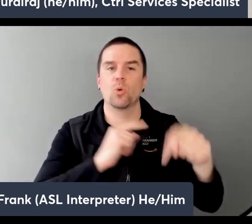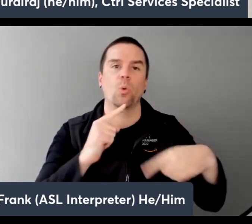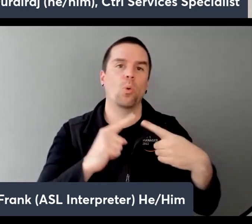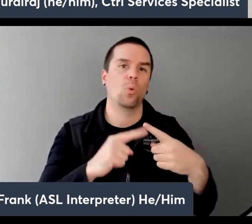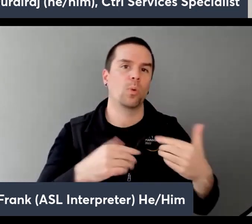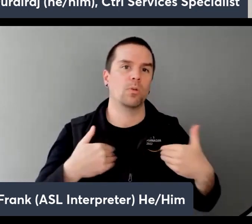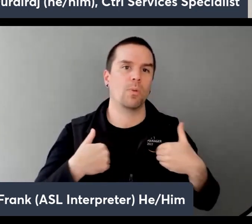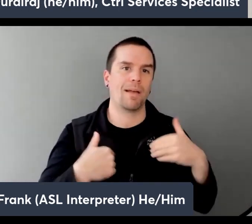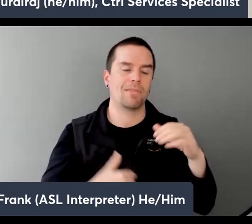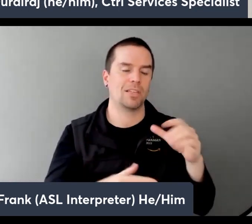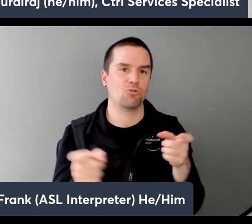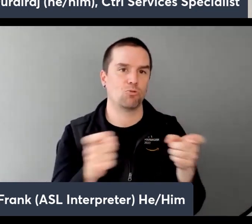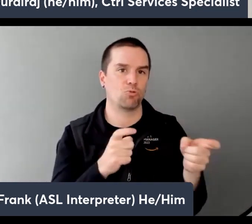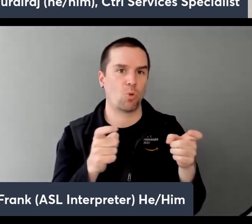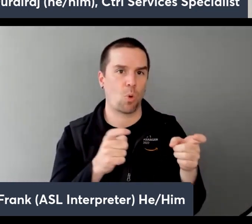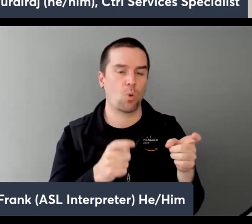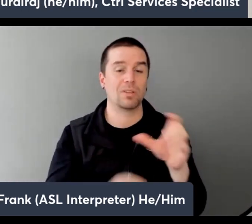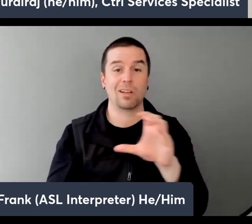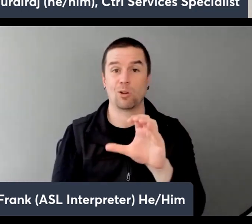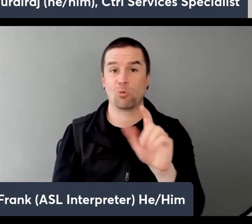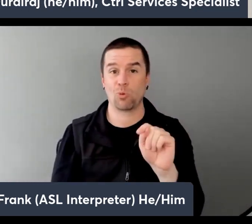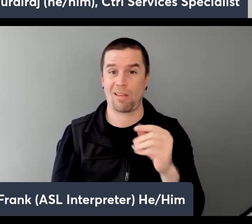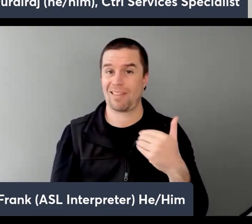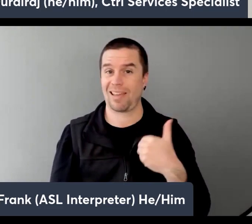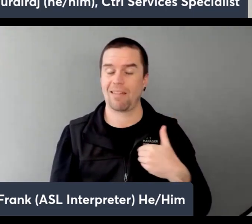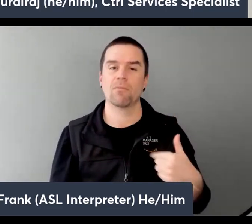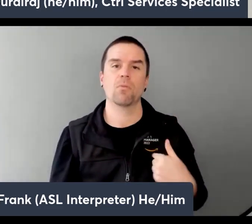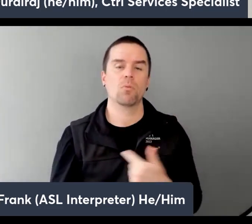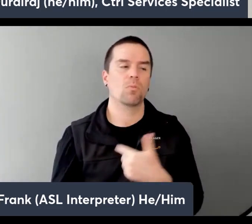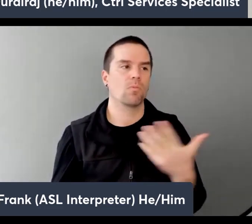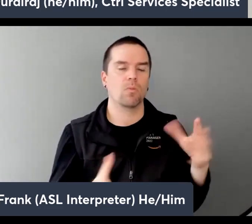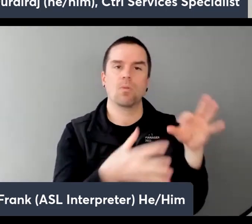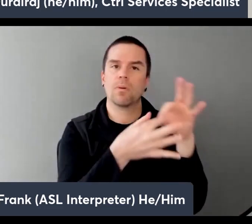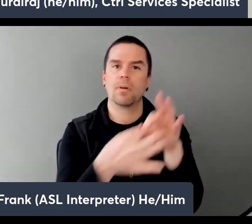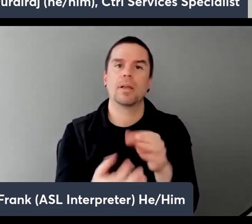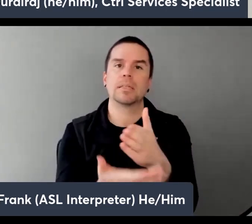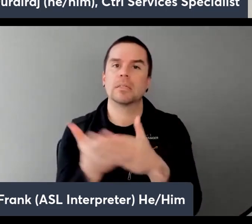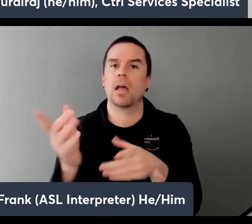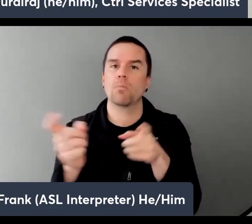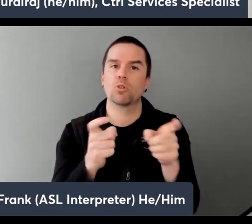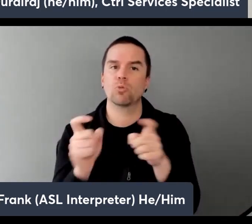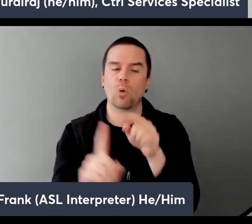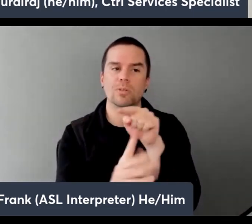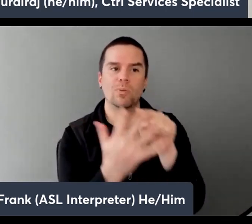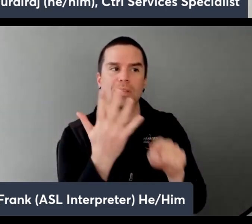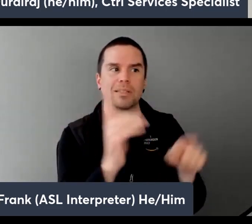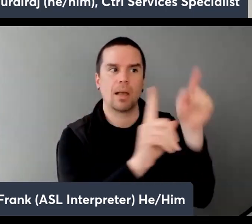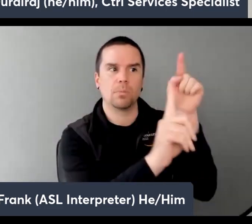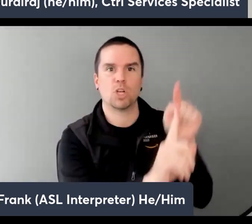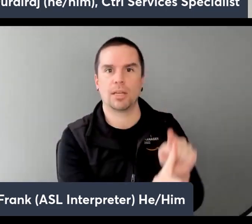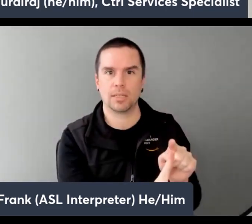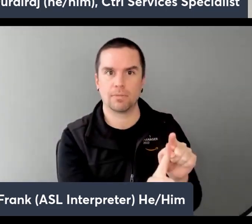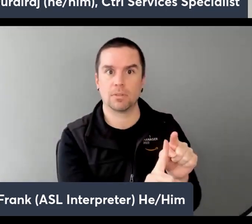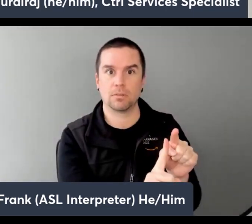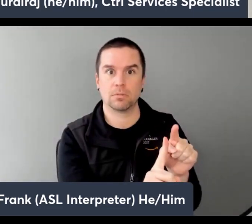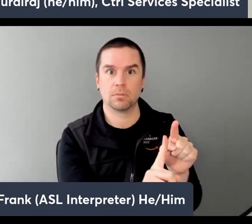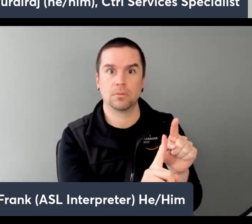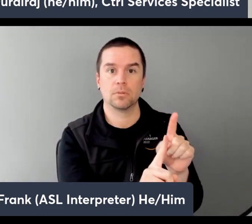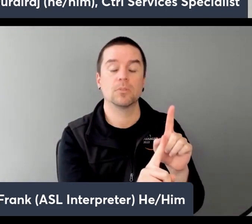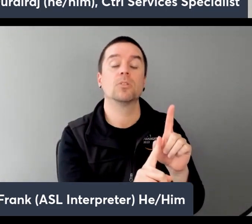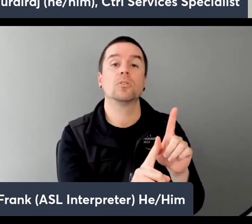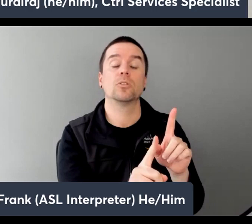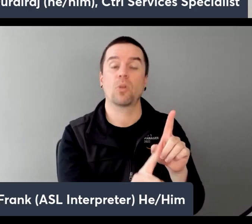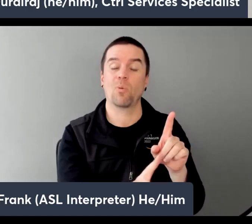has, we have mapped certain controls to these objectives, and when you enable these controls, you're basically meeting these